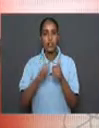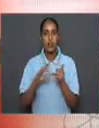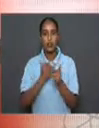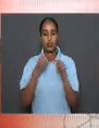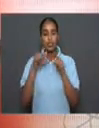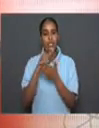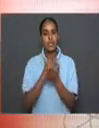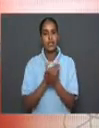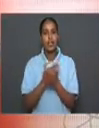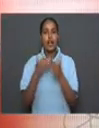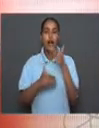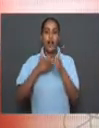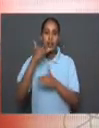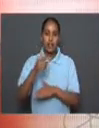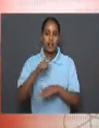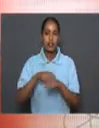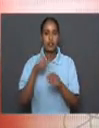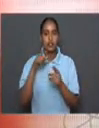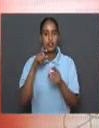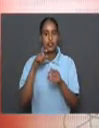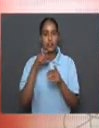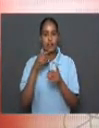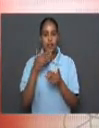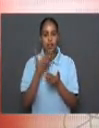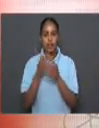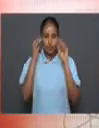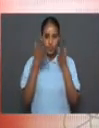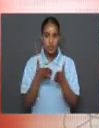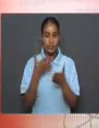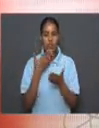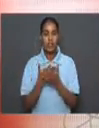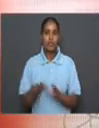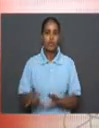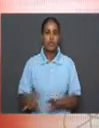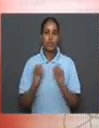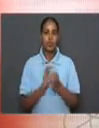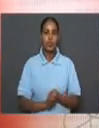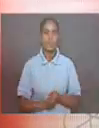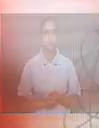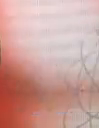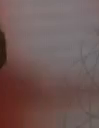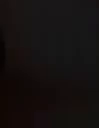the end of today's lesson. Until next time, thank you, teacher. Thank you, students.